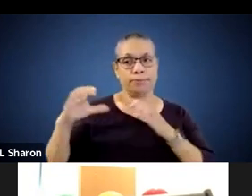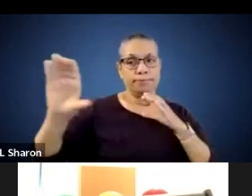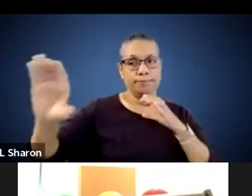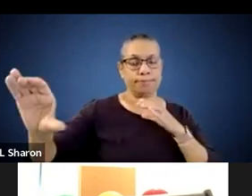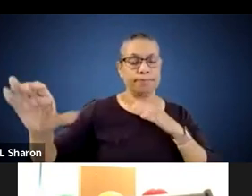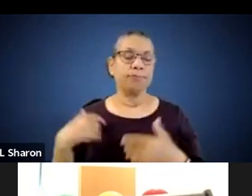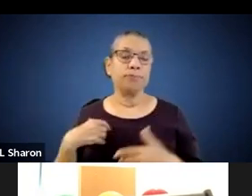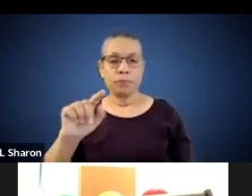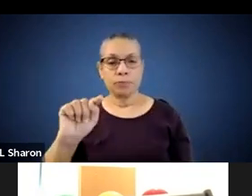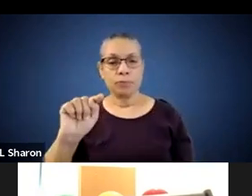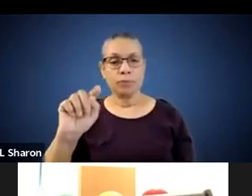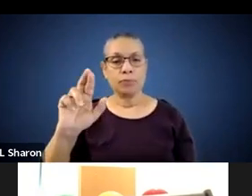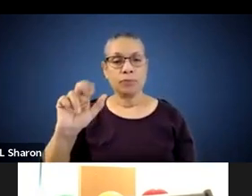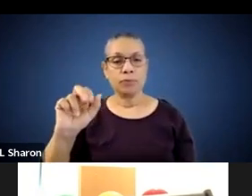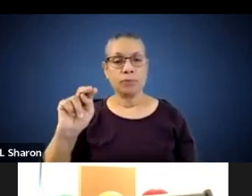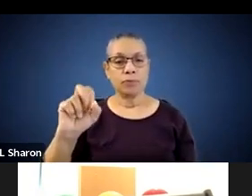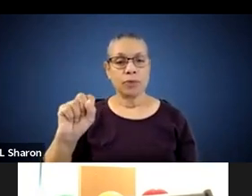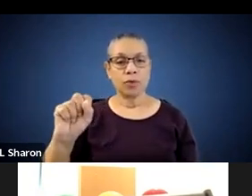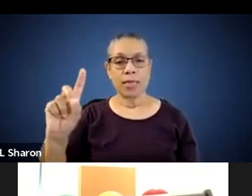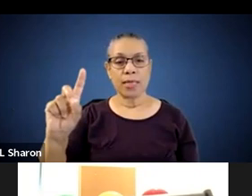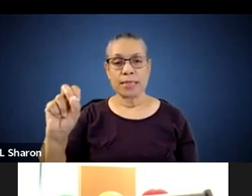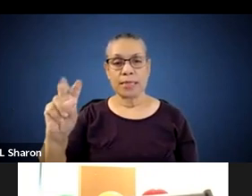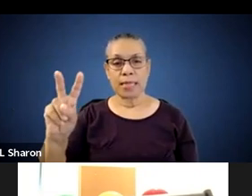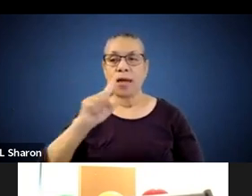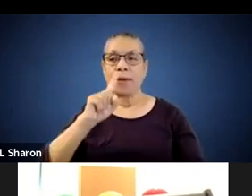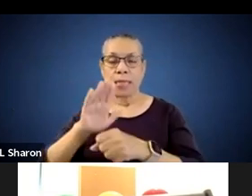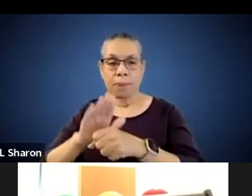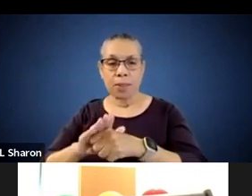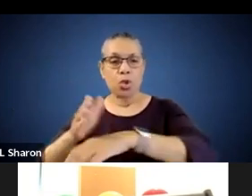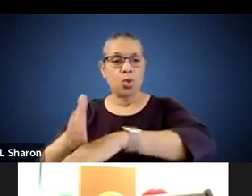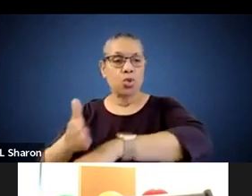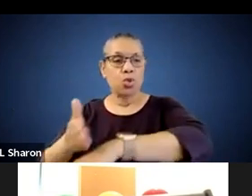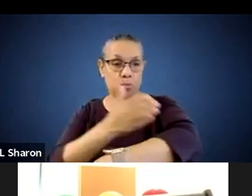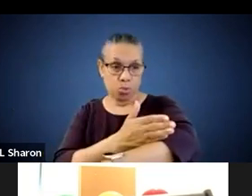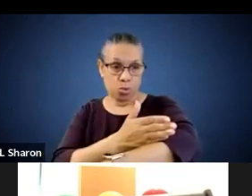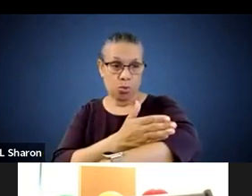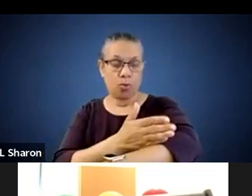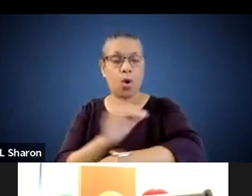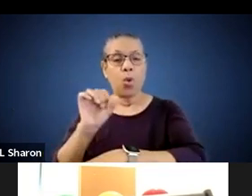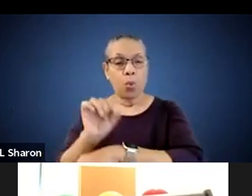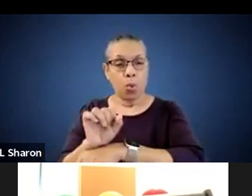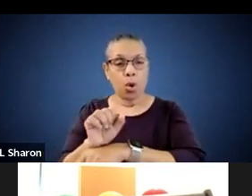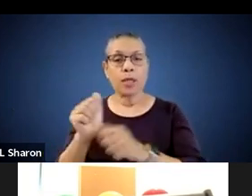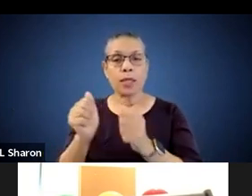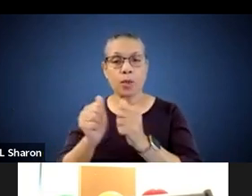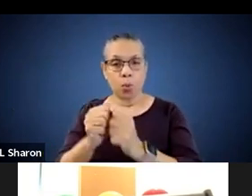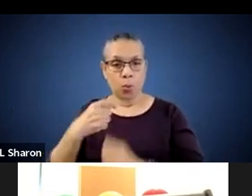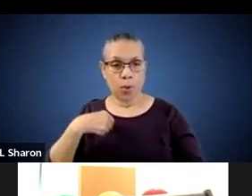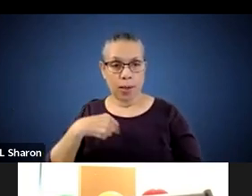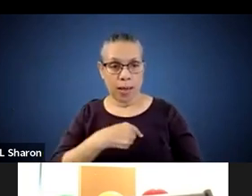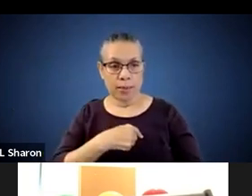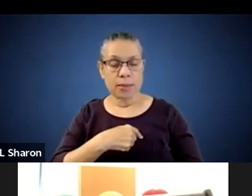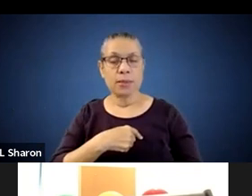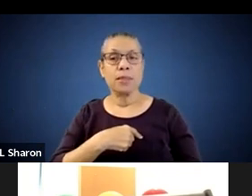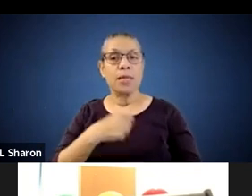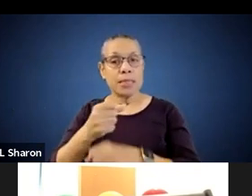demonstrated an ability and a commitment to improve especially in recent years working in partnership with us to